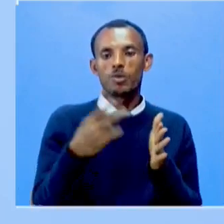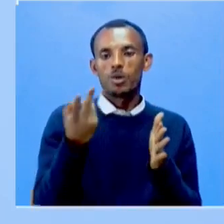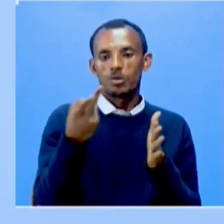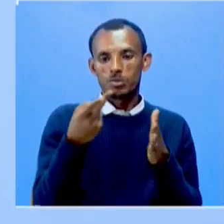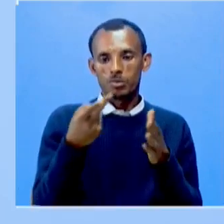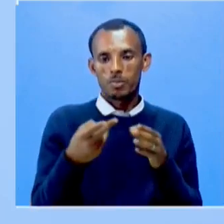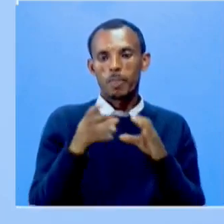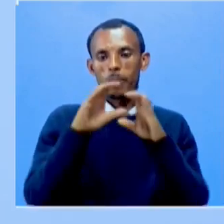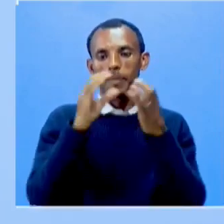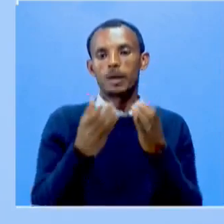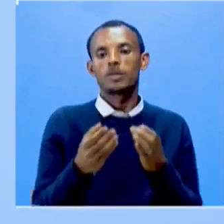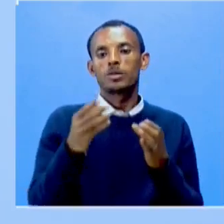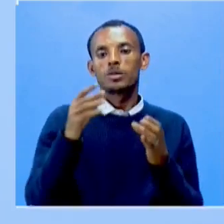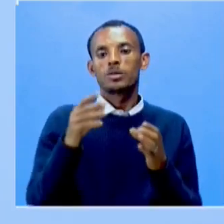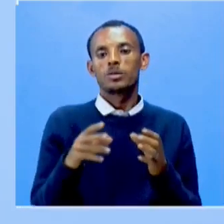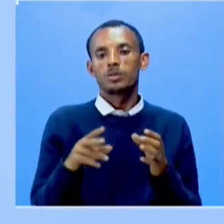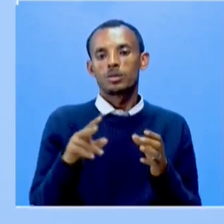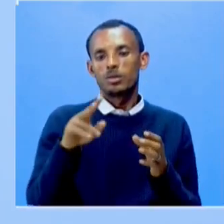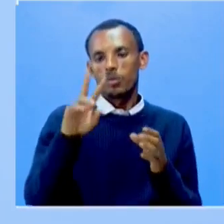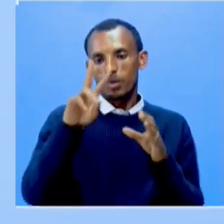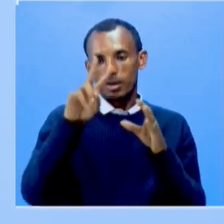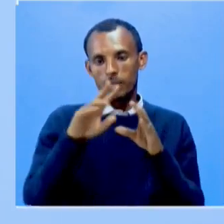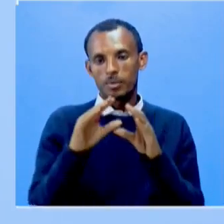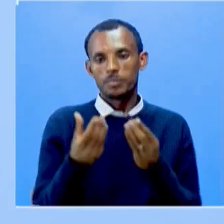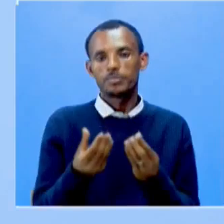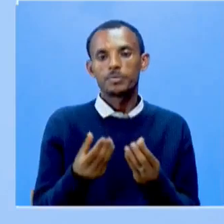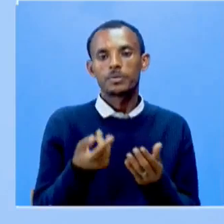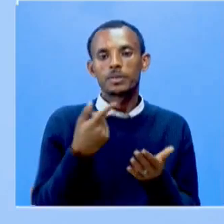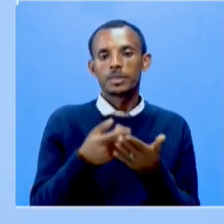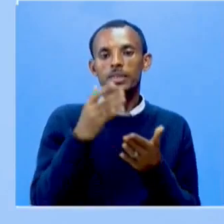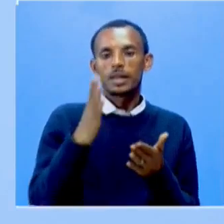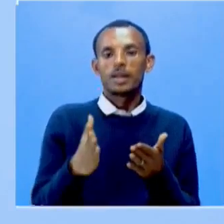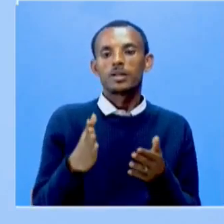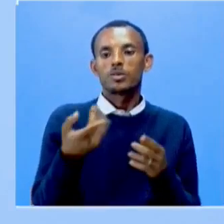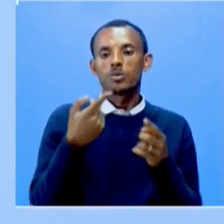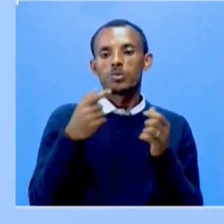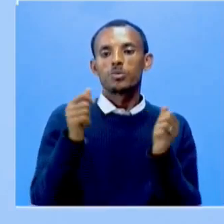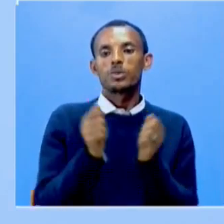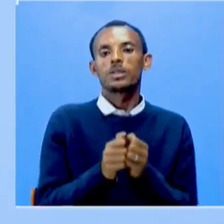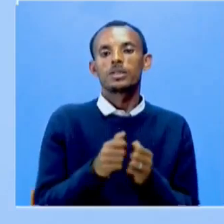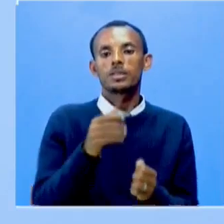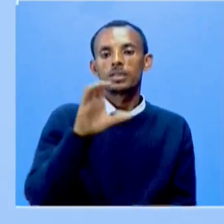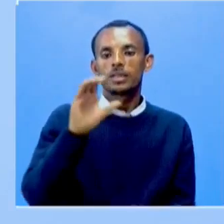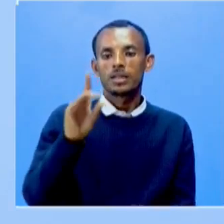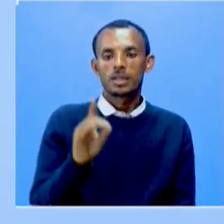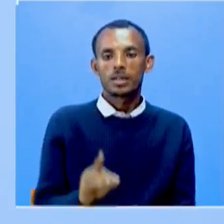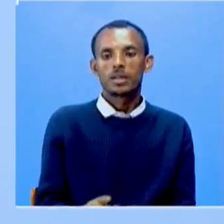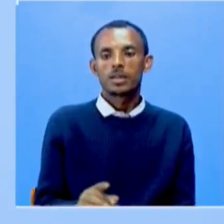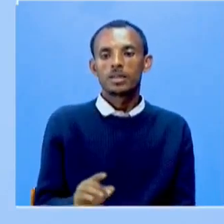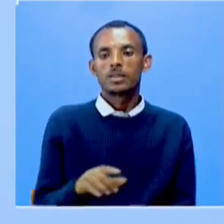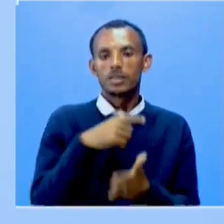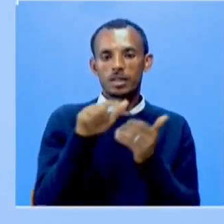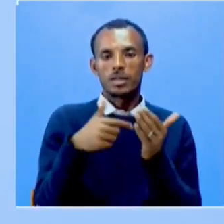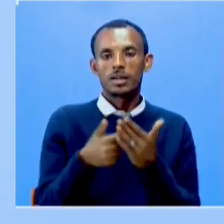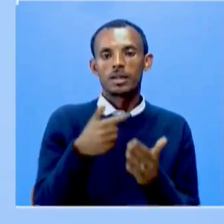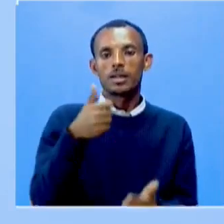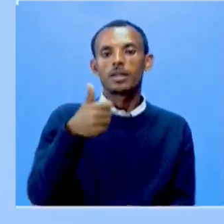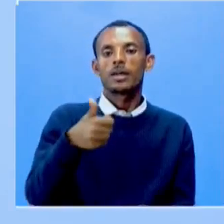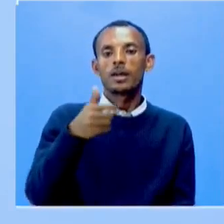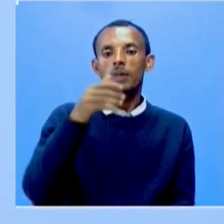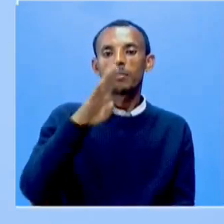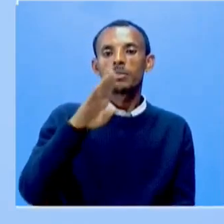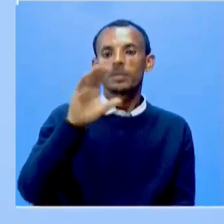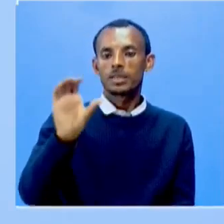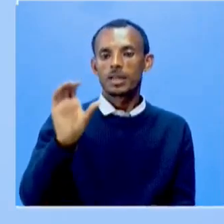one, this part with this, and this side with CD. Therefore, ABC